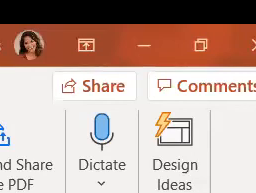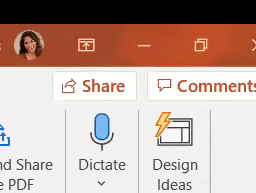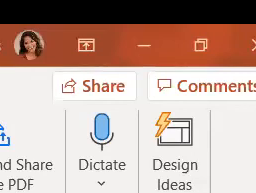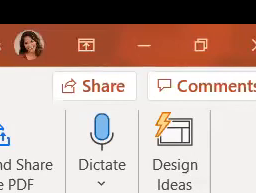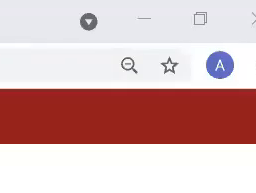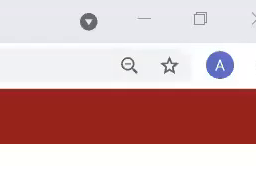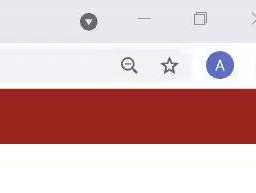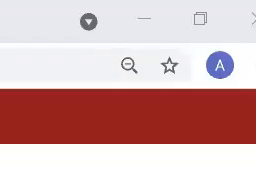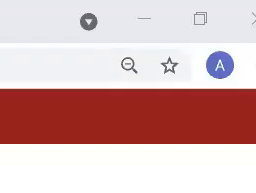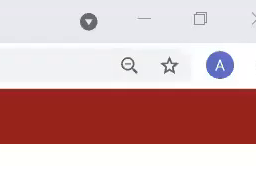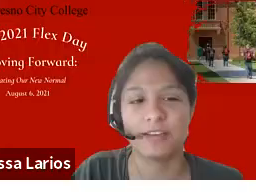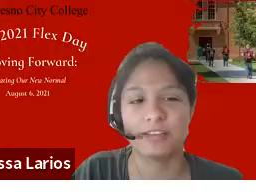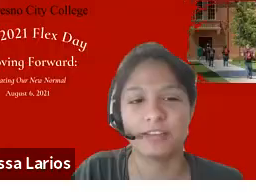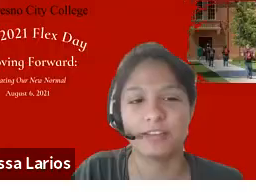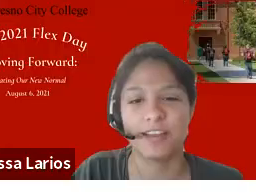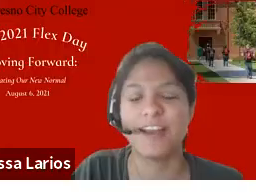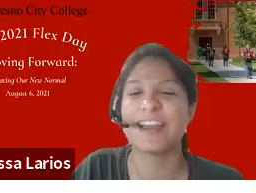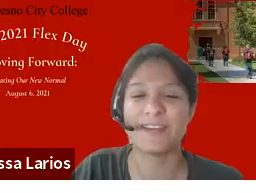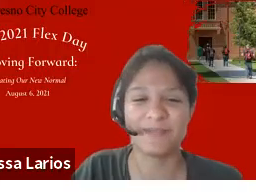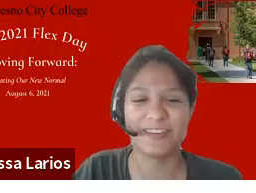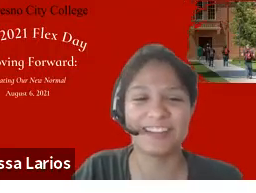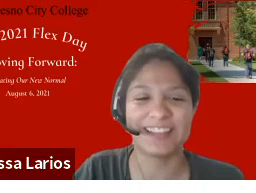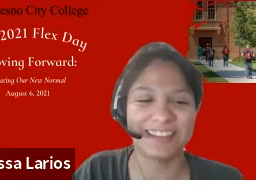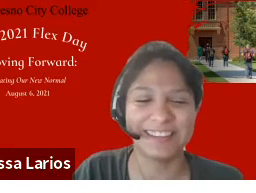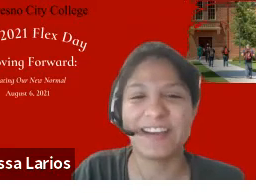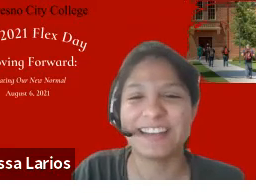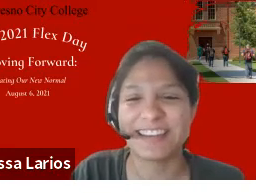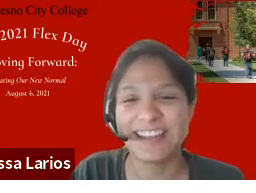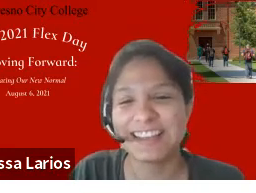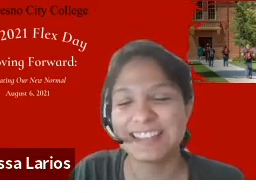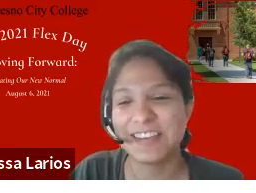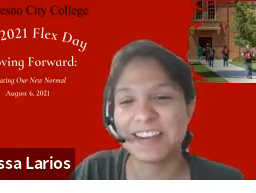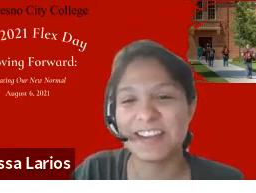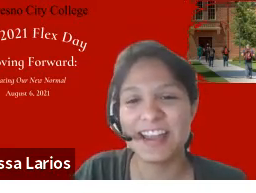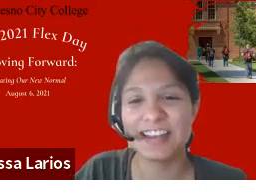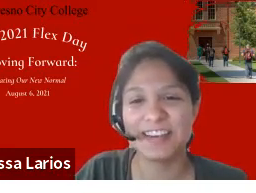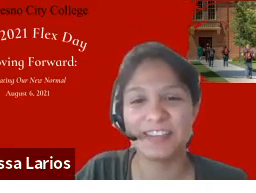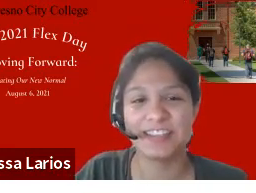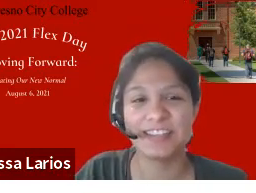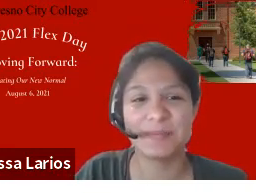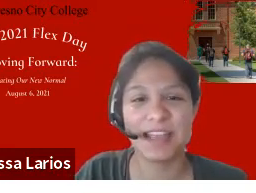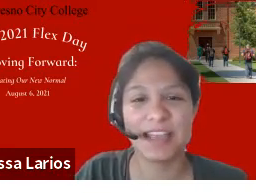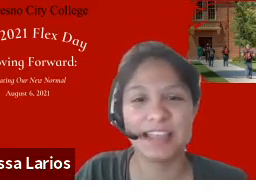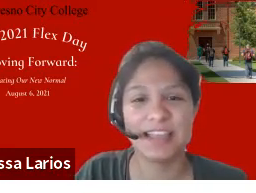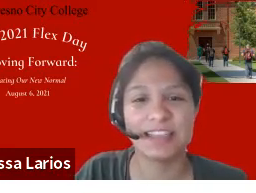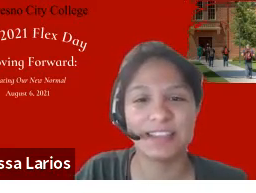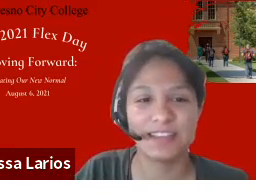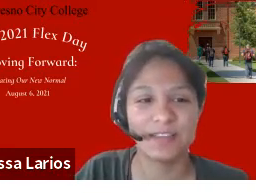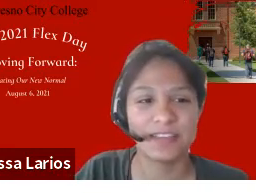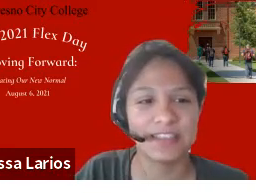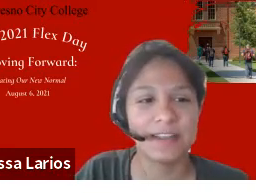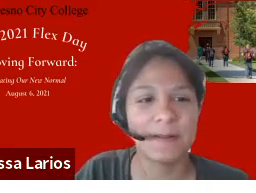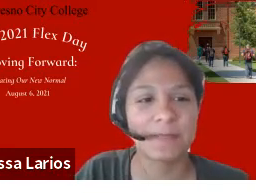website. Is that better? There you go. Yep. Okay, that's it. perfect. Thank you so much. So we're going to go ahead and go over to the website and then